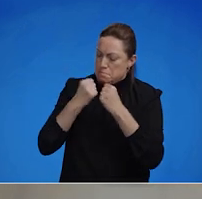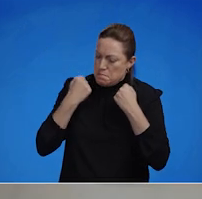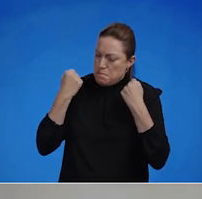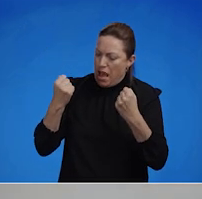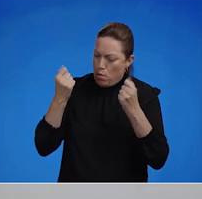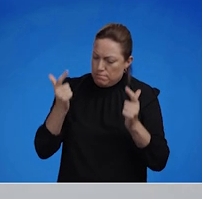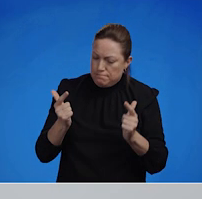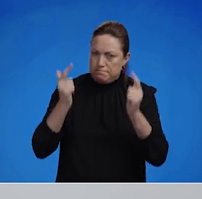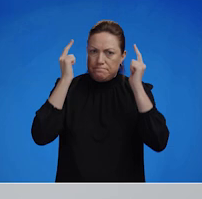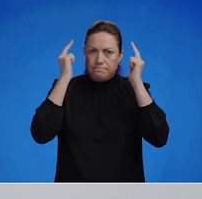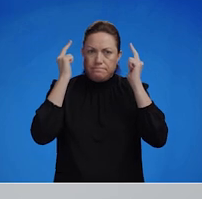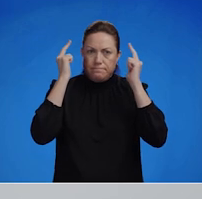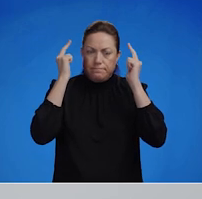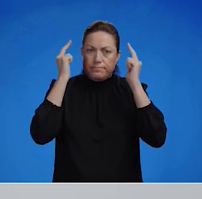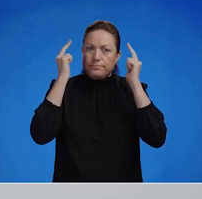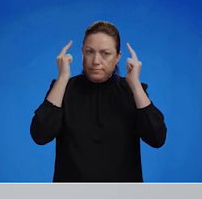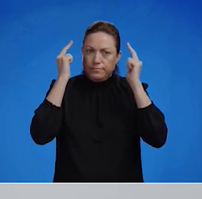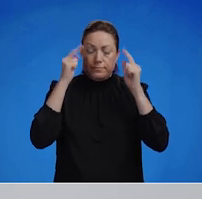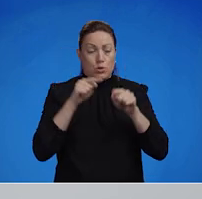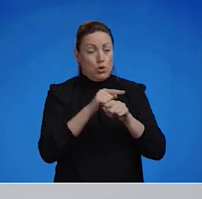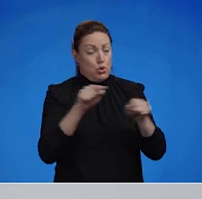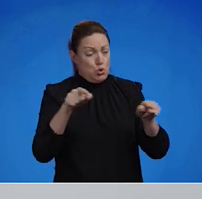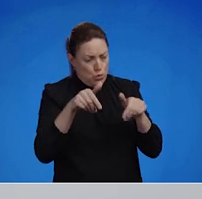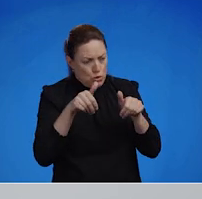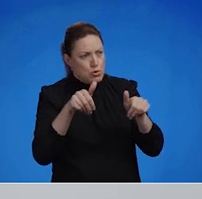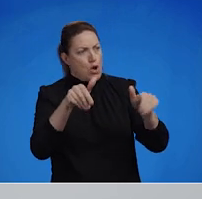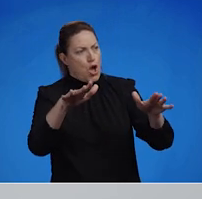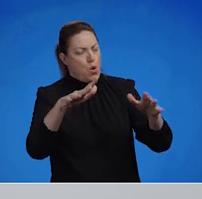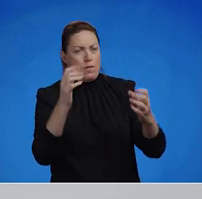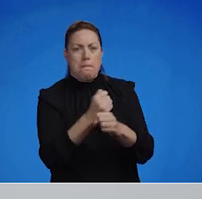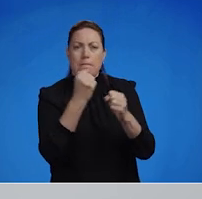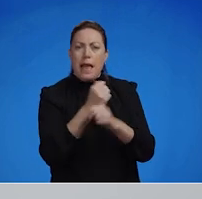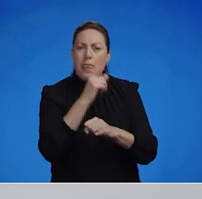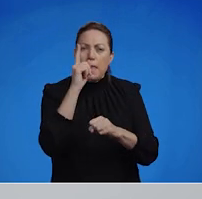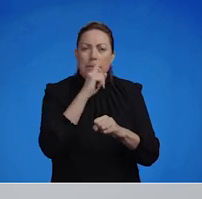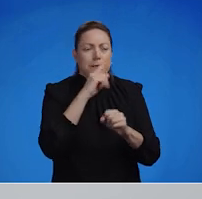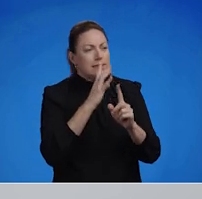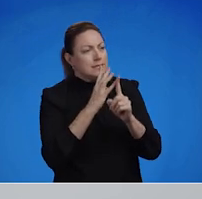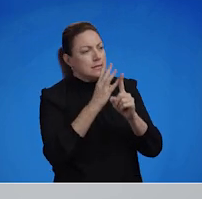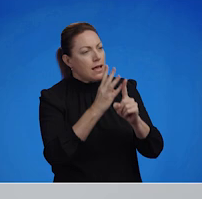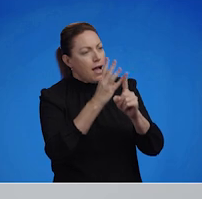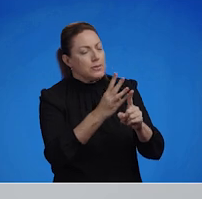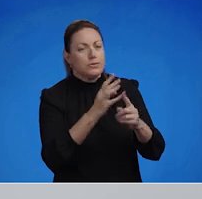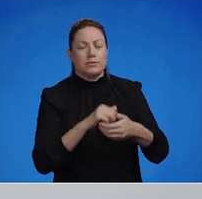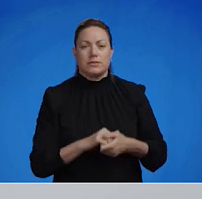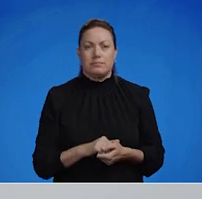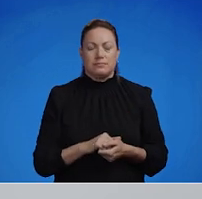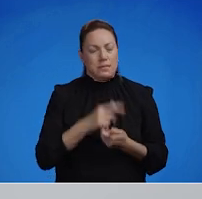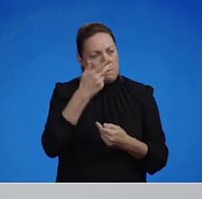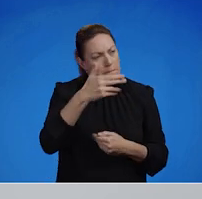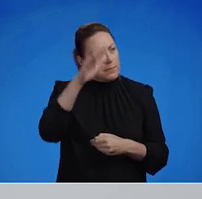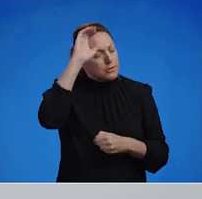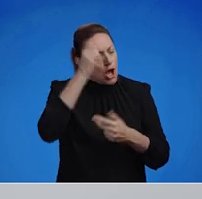me. Go, therefore, make disciples of all nations, baptize them in the name of the